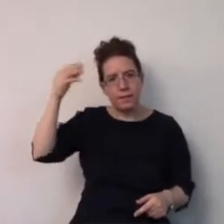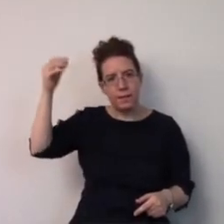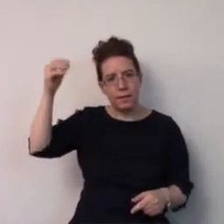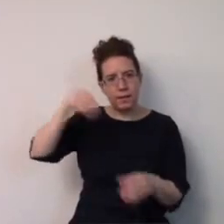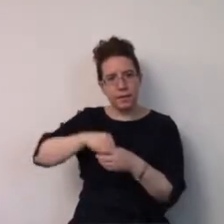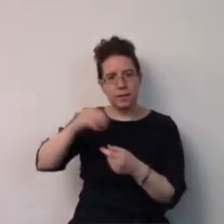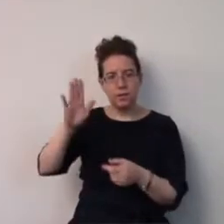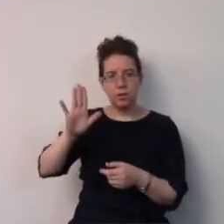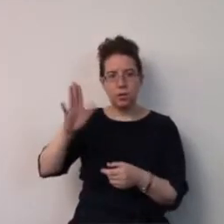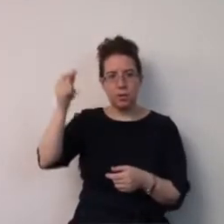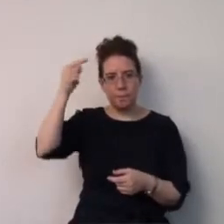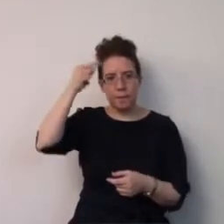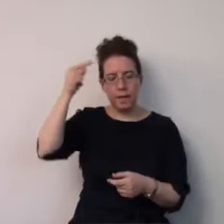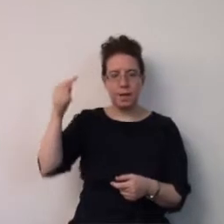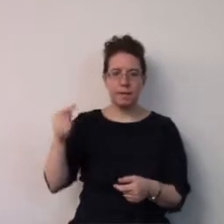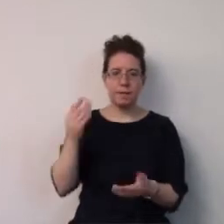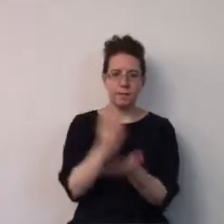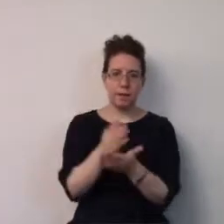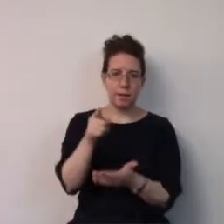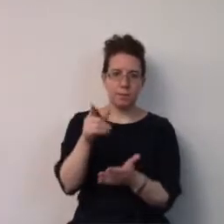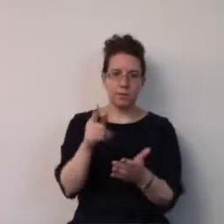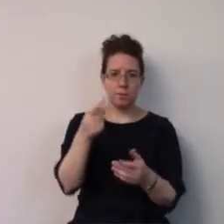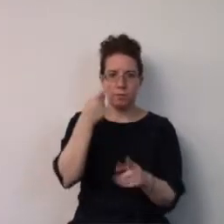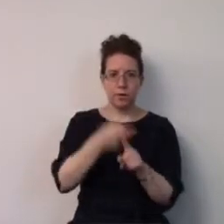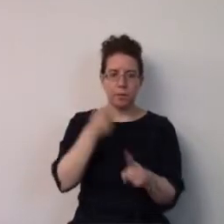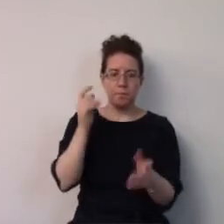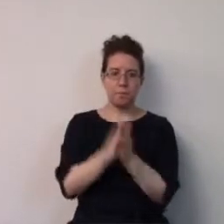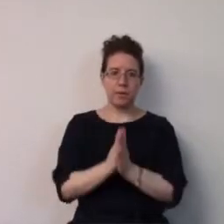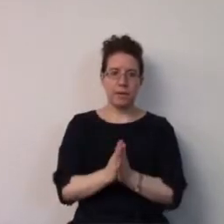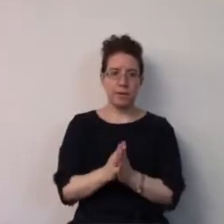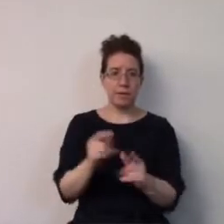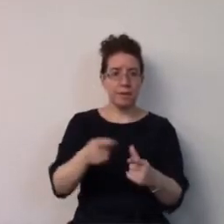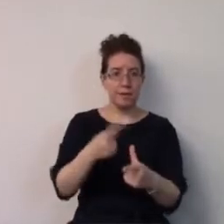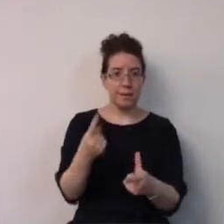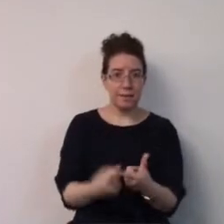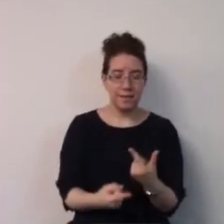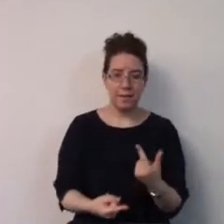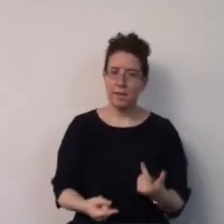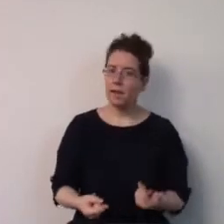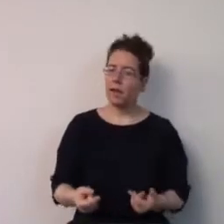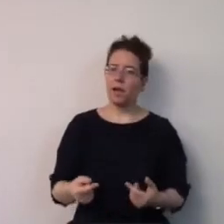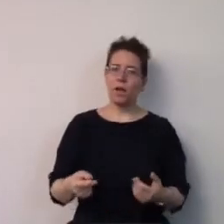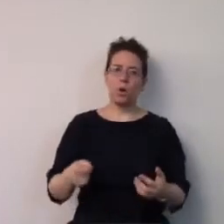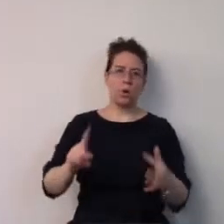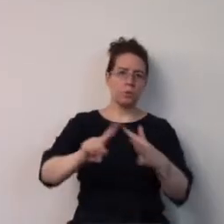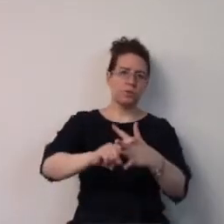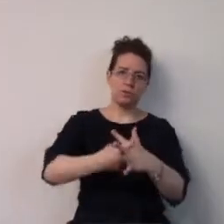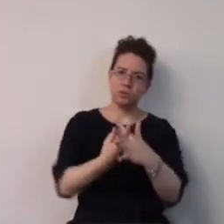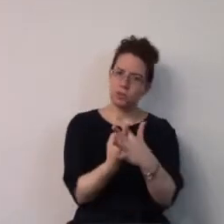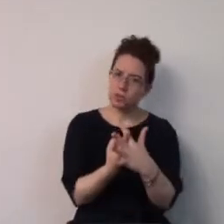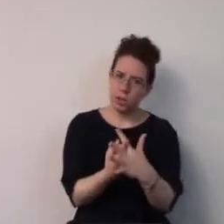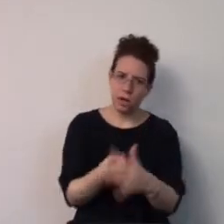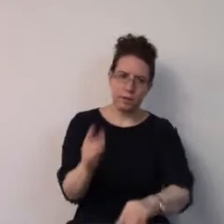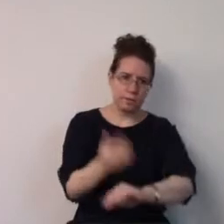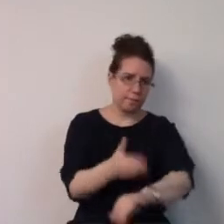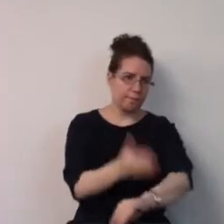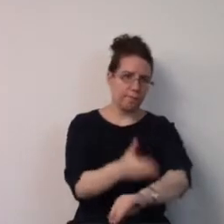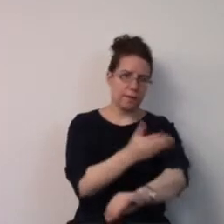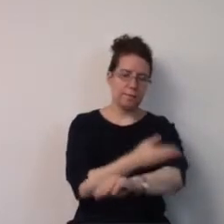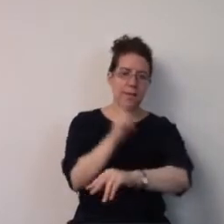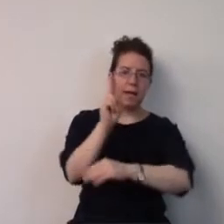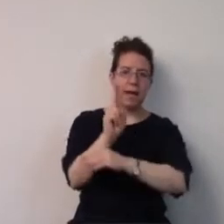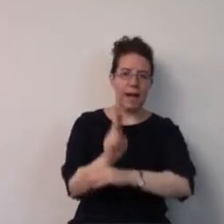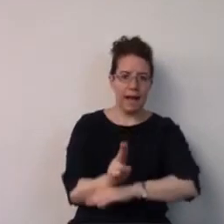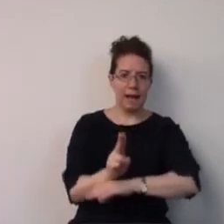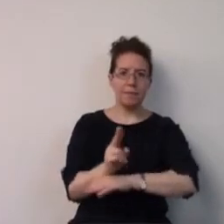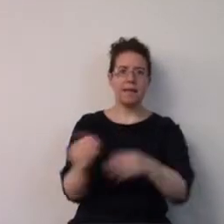Then you need to redevelop that habit. Oh, amen. Amen. If you don't know how to pray, you come to God and you say, God, you